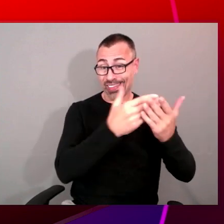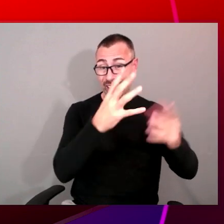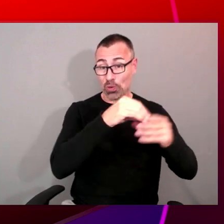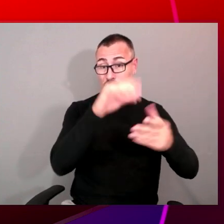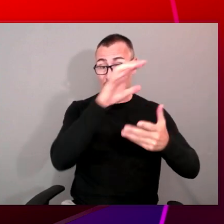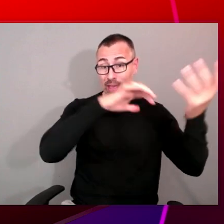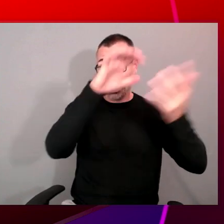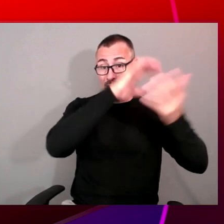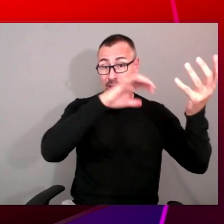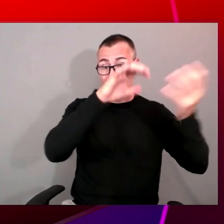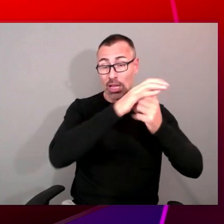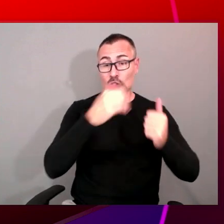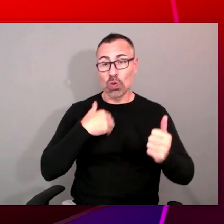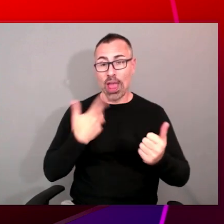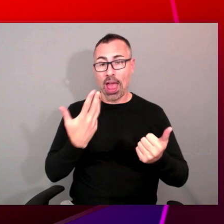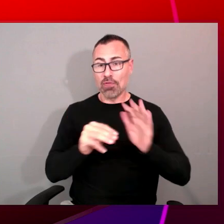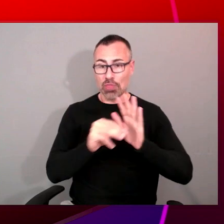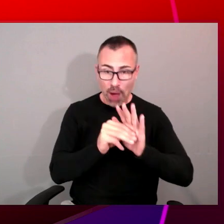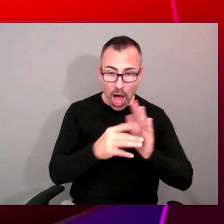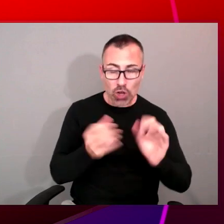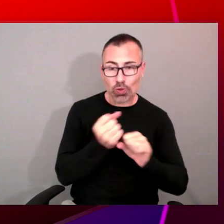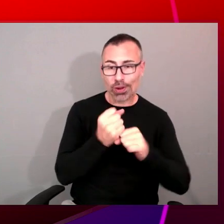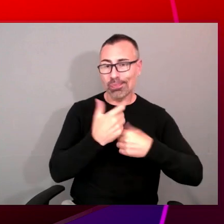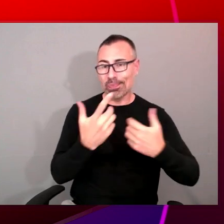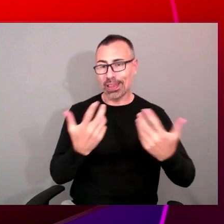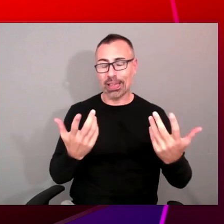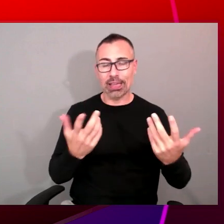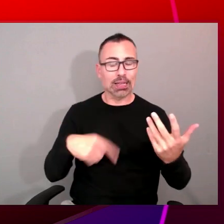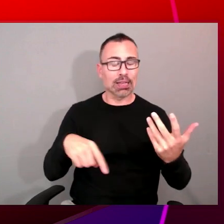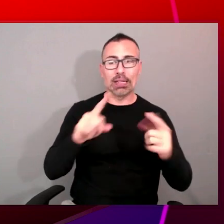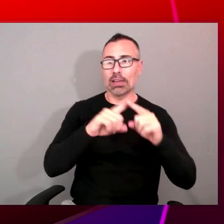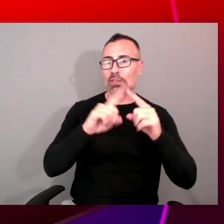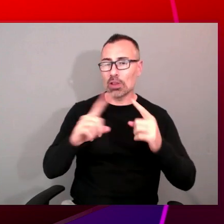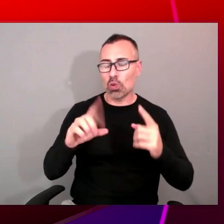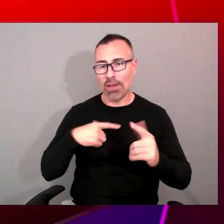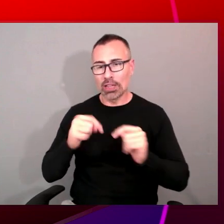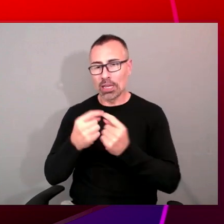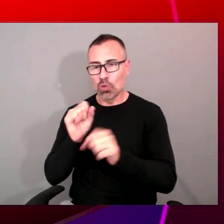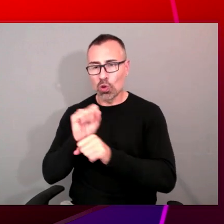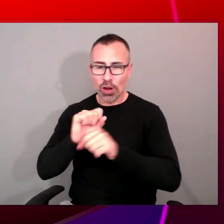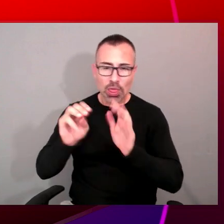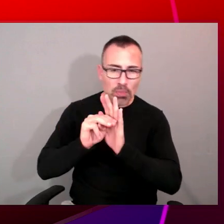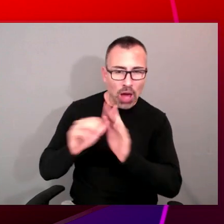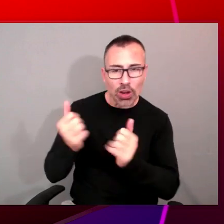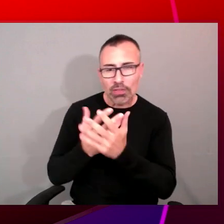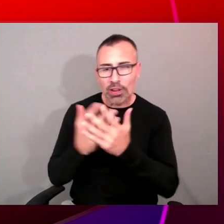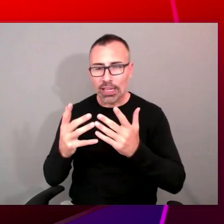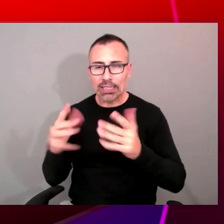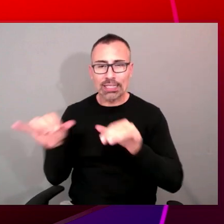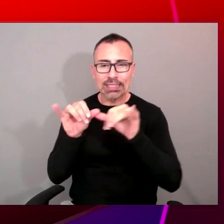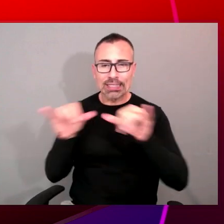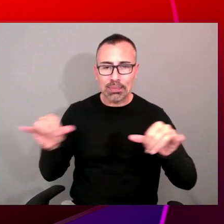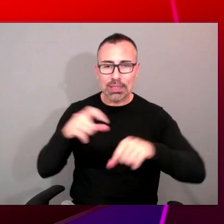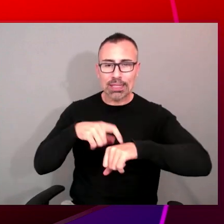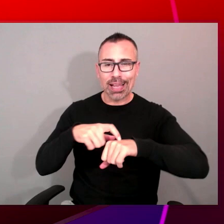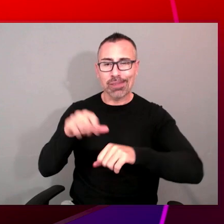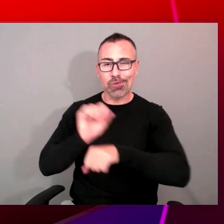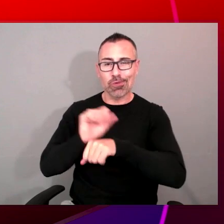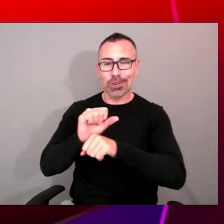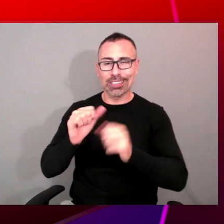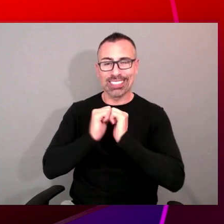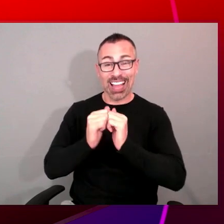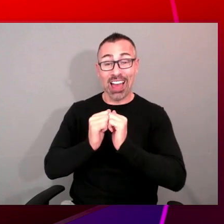can make the model horses. We have another team working on that all at the same time, and all the data is together, and when you're done, you turn it off. So